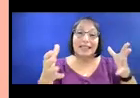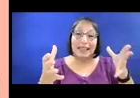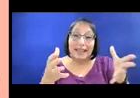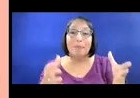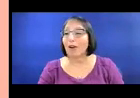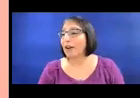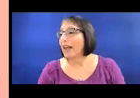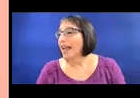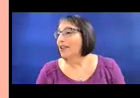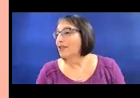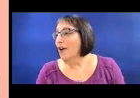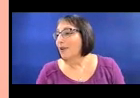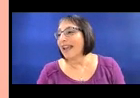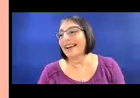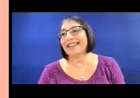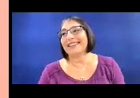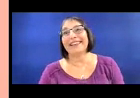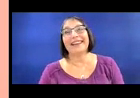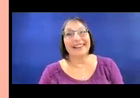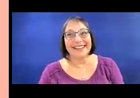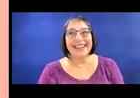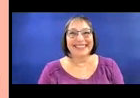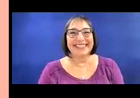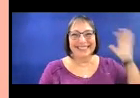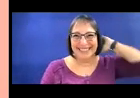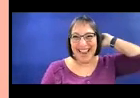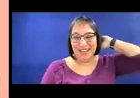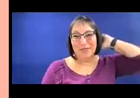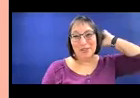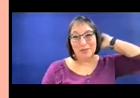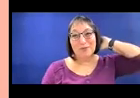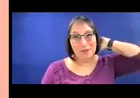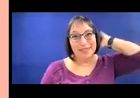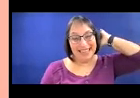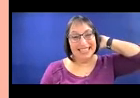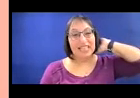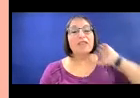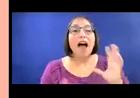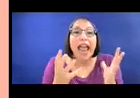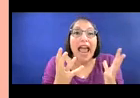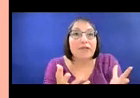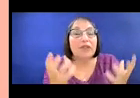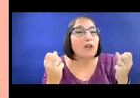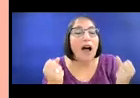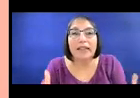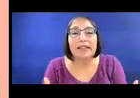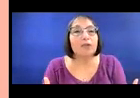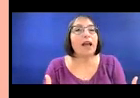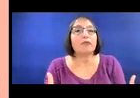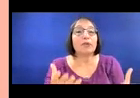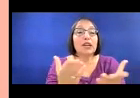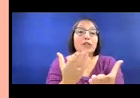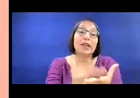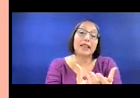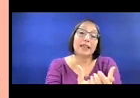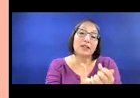then compare. So, yeah. So, this was one of these things that I have. These are highly interactive,